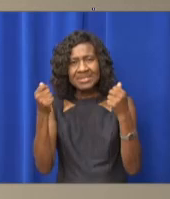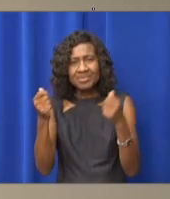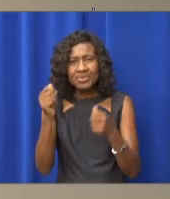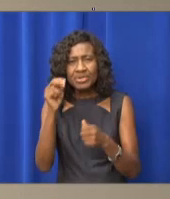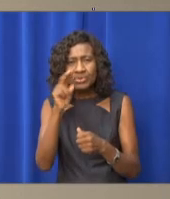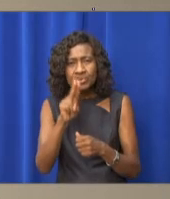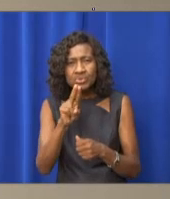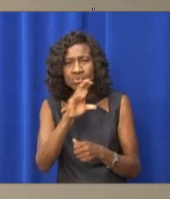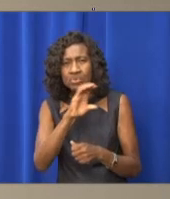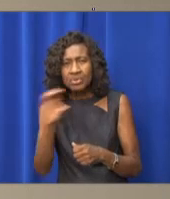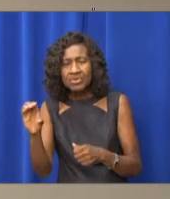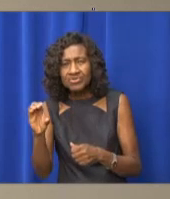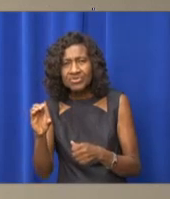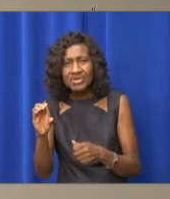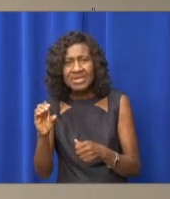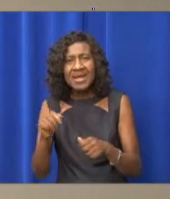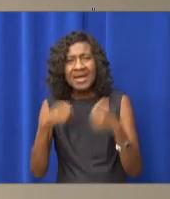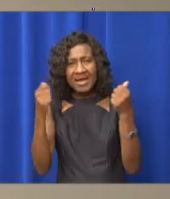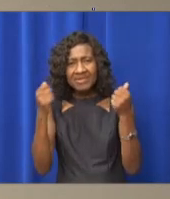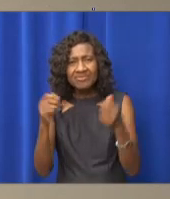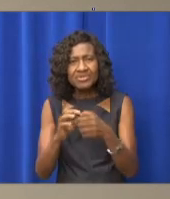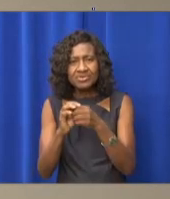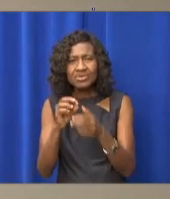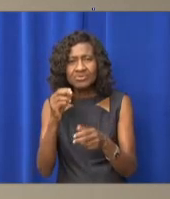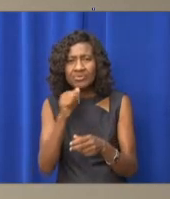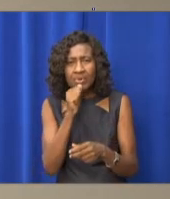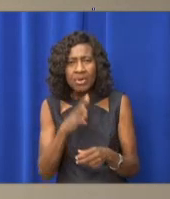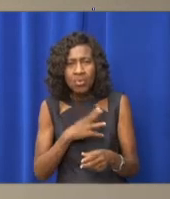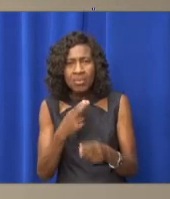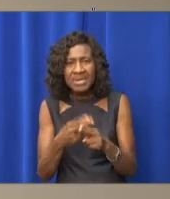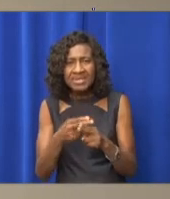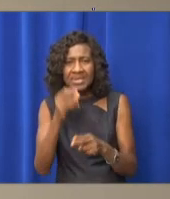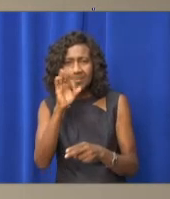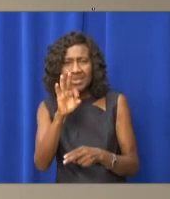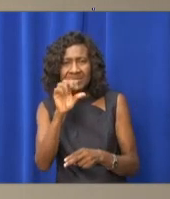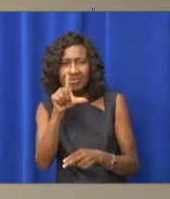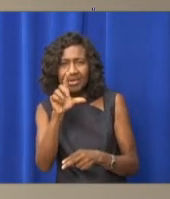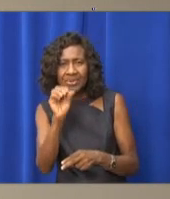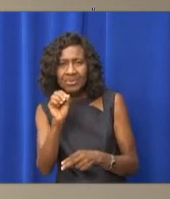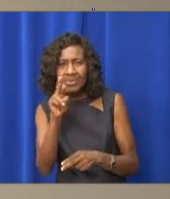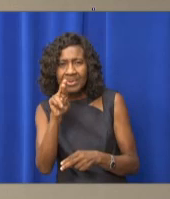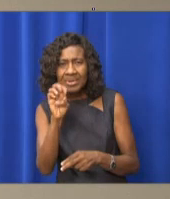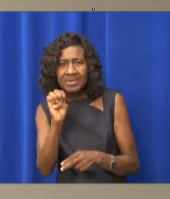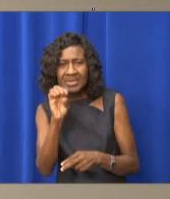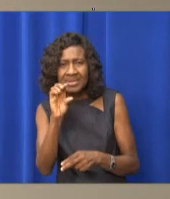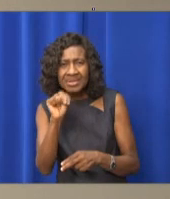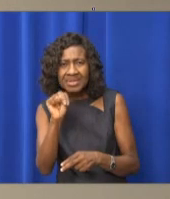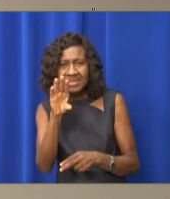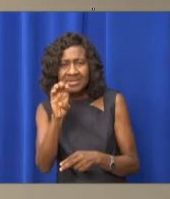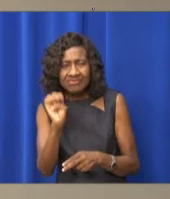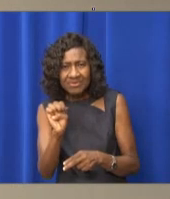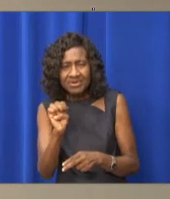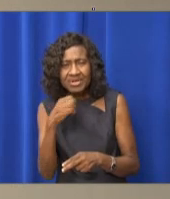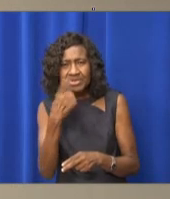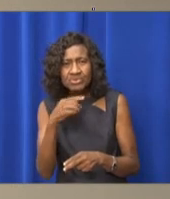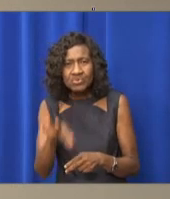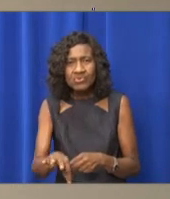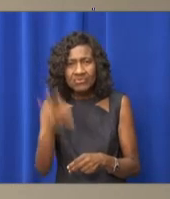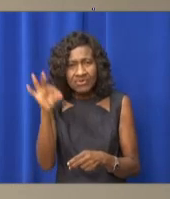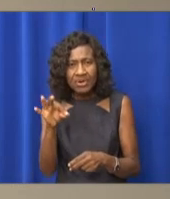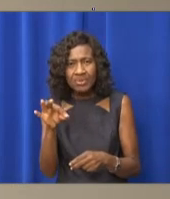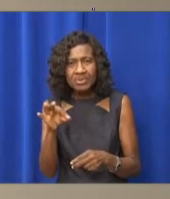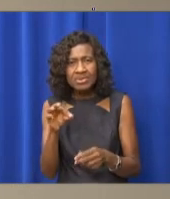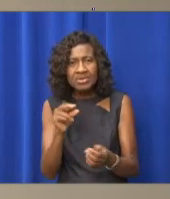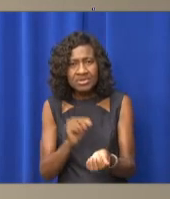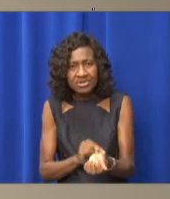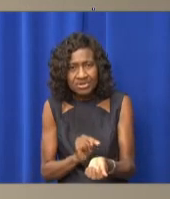anniversary of Florence Nightingale's birthday, a woman who founded the modern field of nursing.